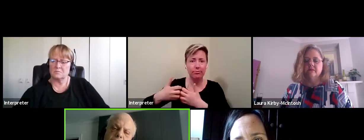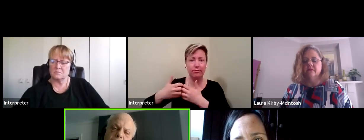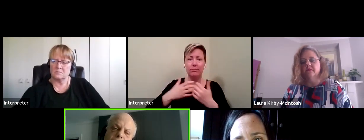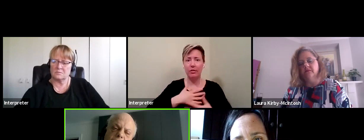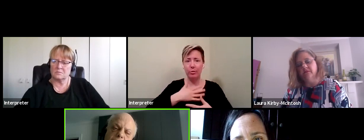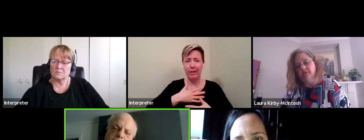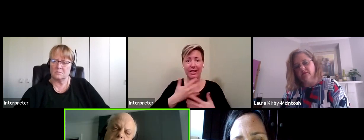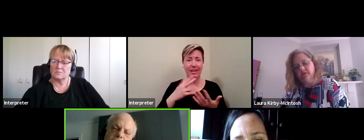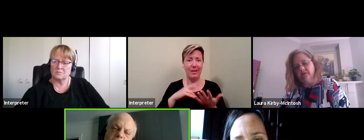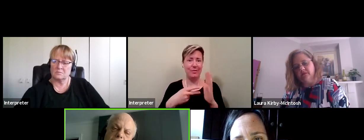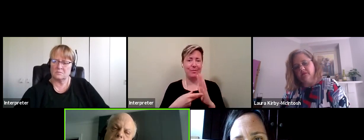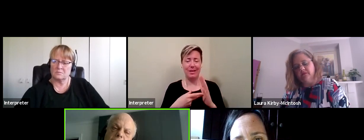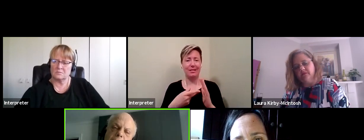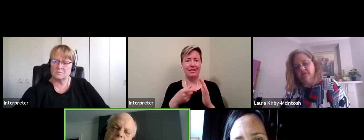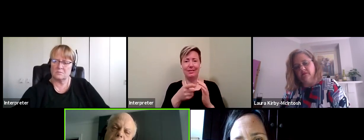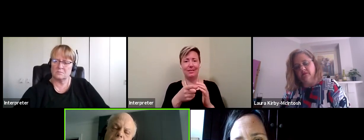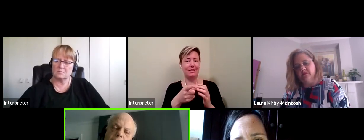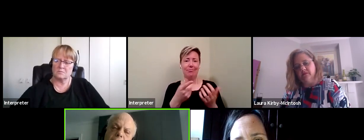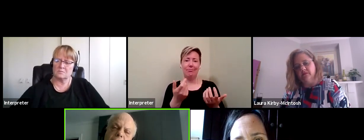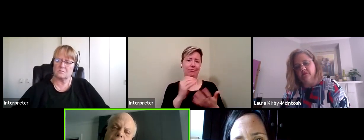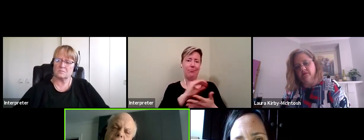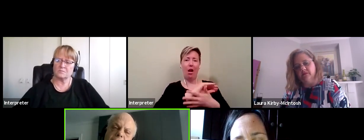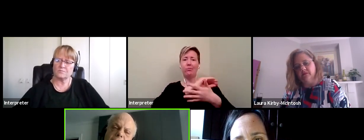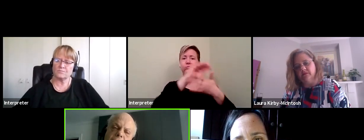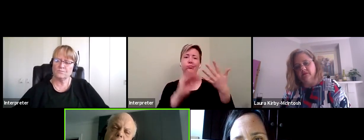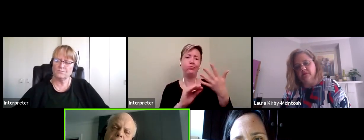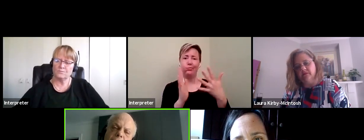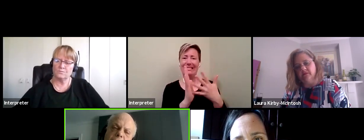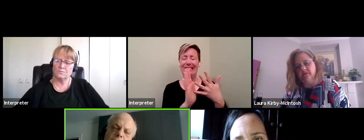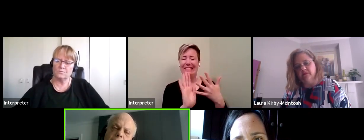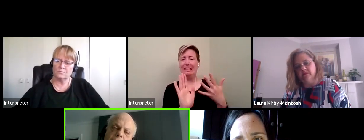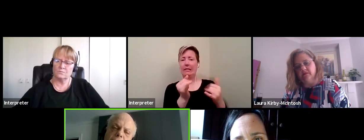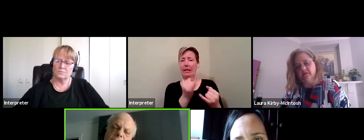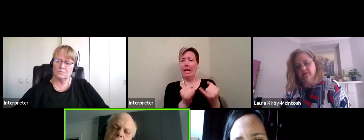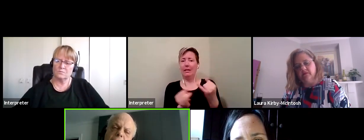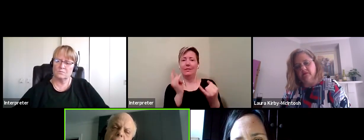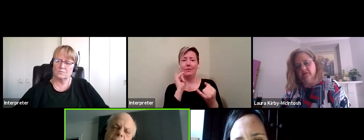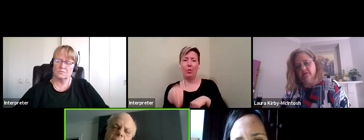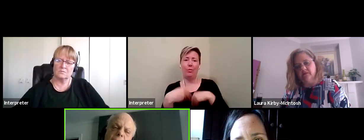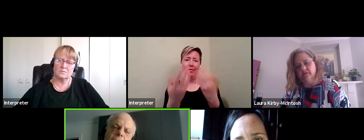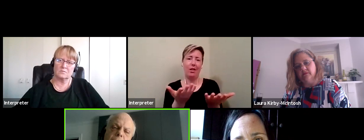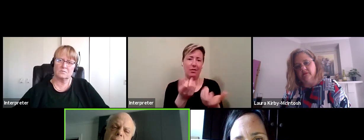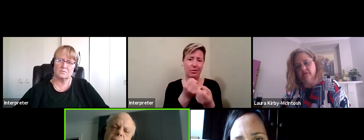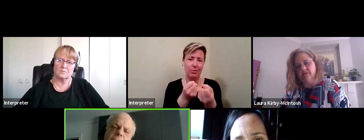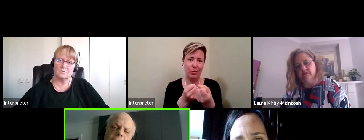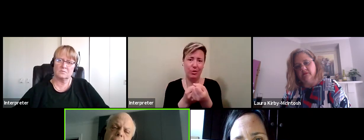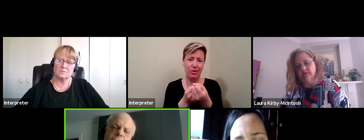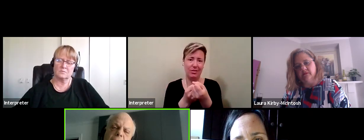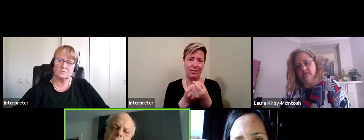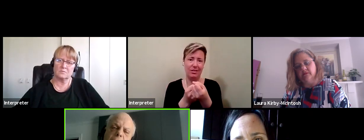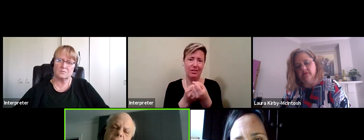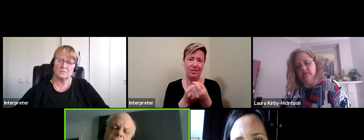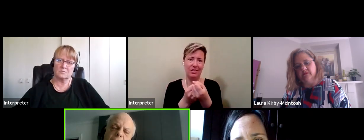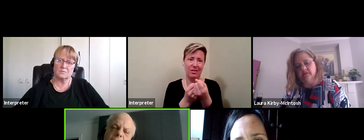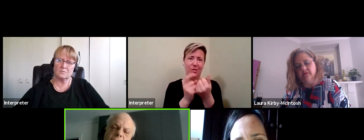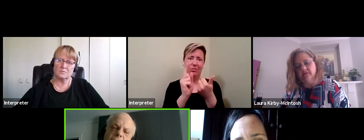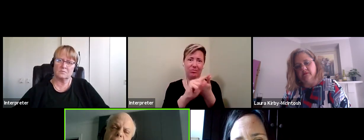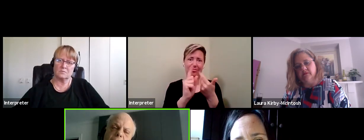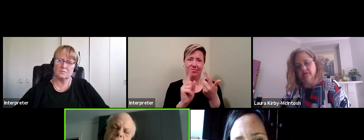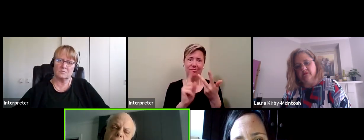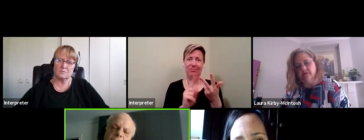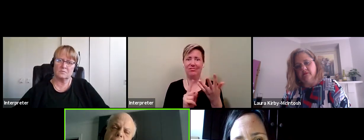triage, which Rob talked about, being at the wrong end of the stick where their disability, there's a risk if disability can